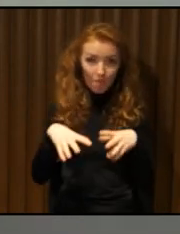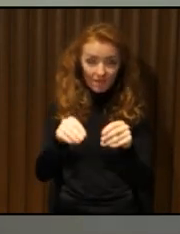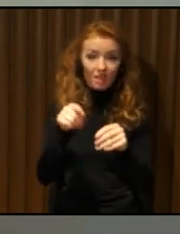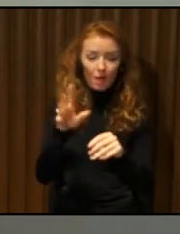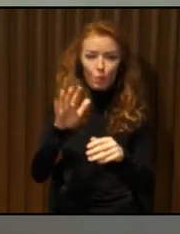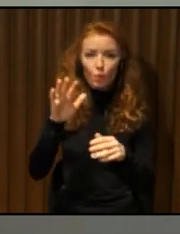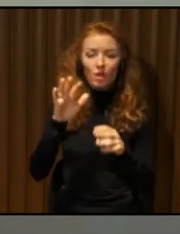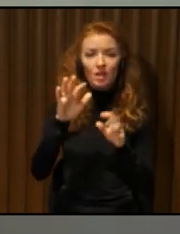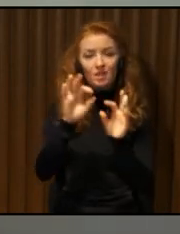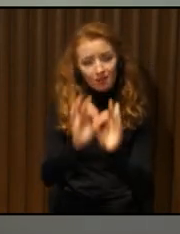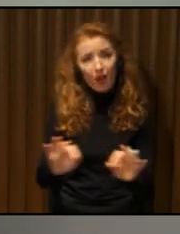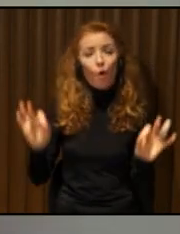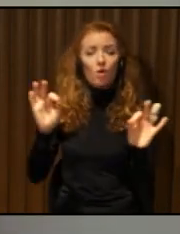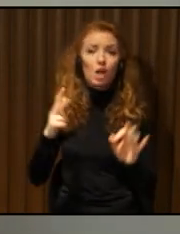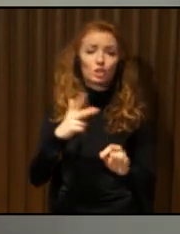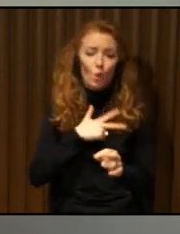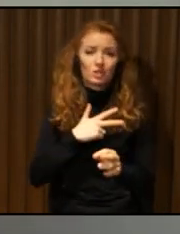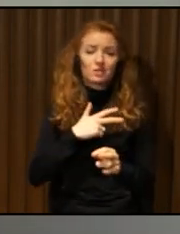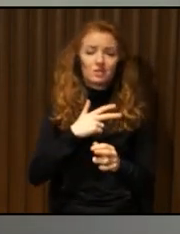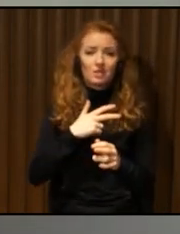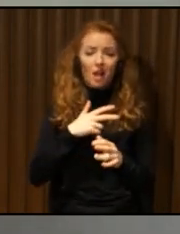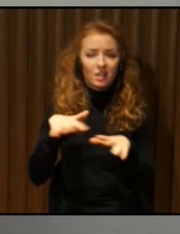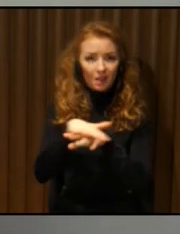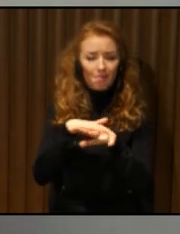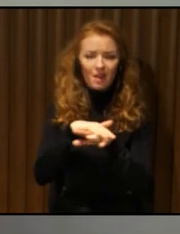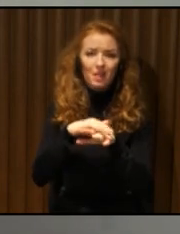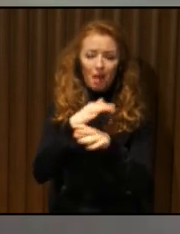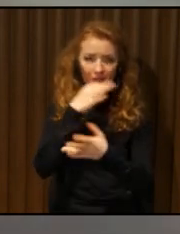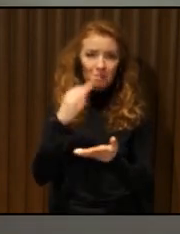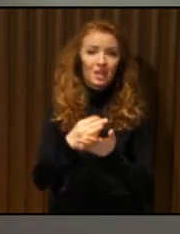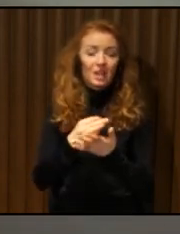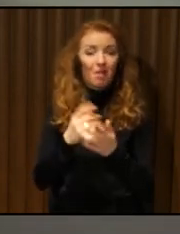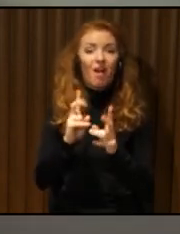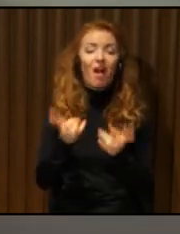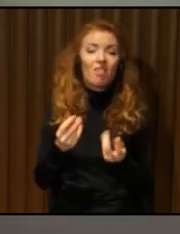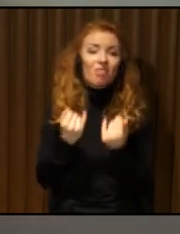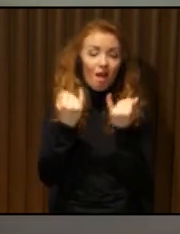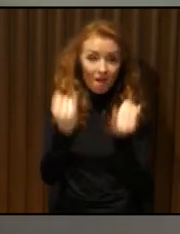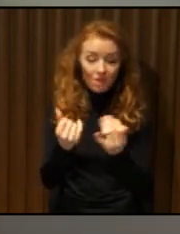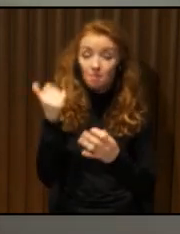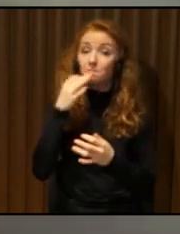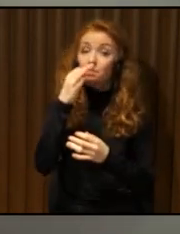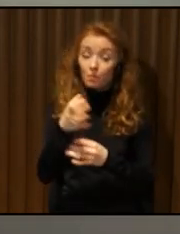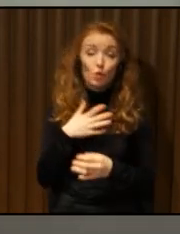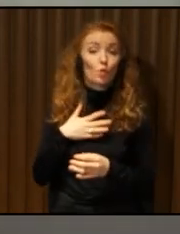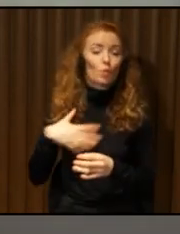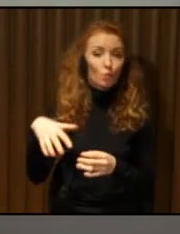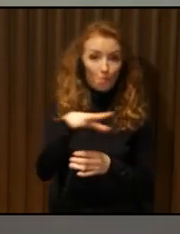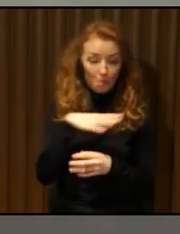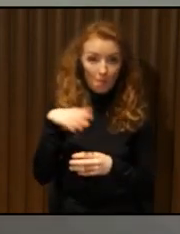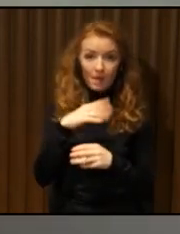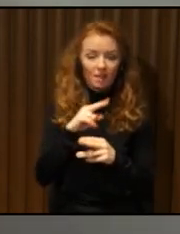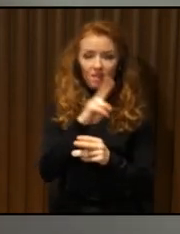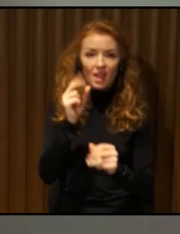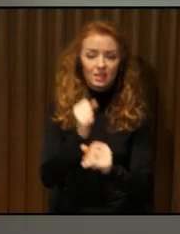that they should provide it as a free of charge? Luckily for us, we didn't work with the Swedish designers. Okay.